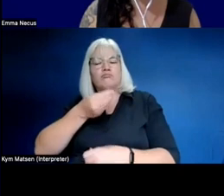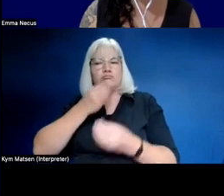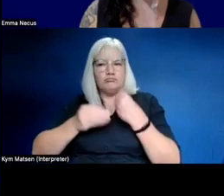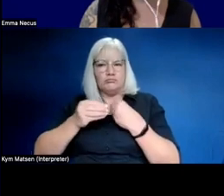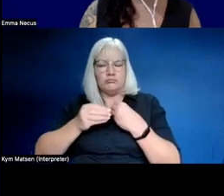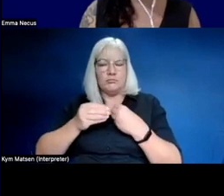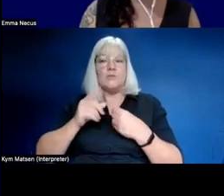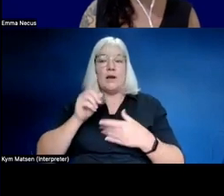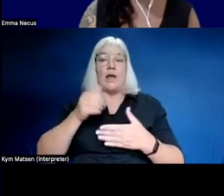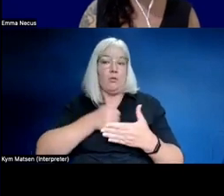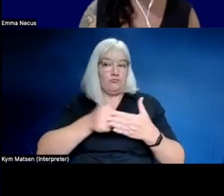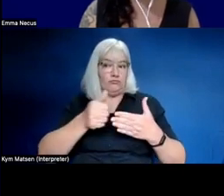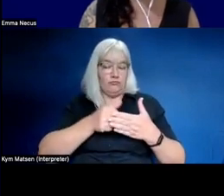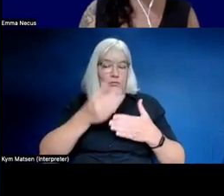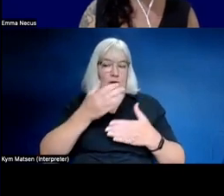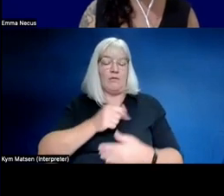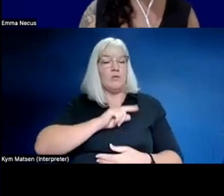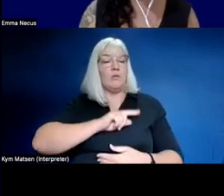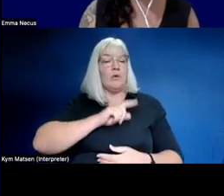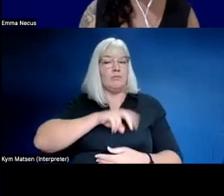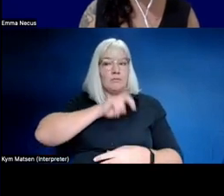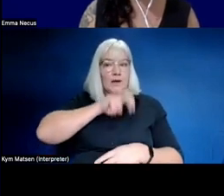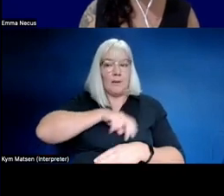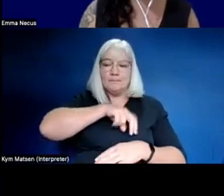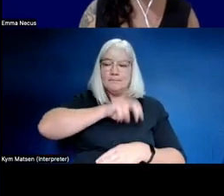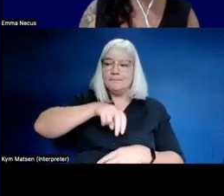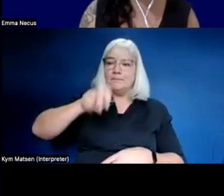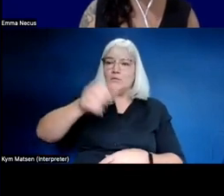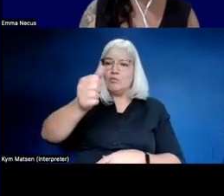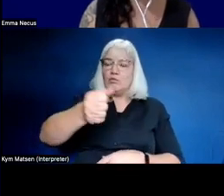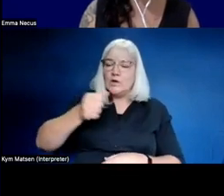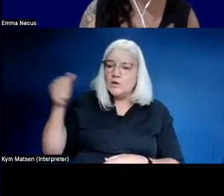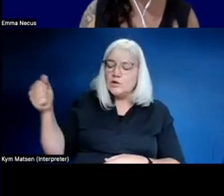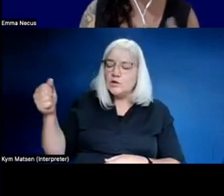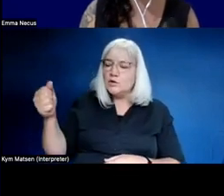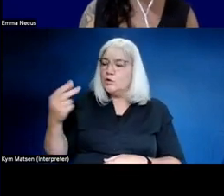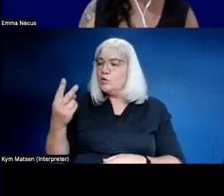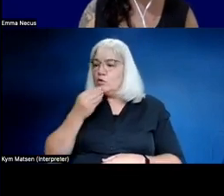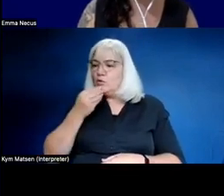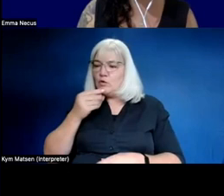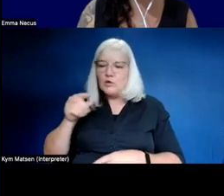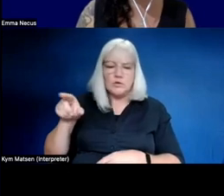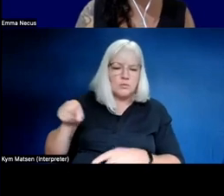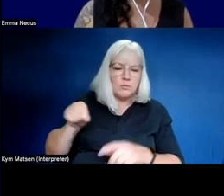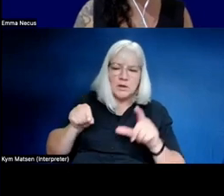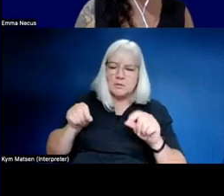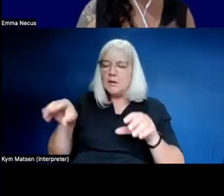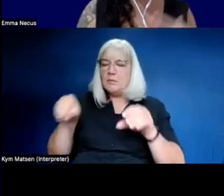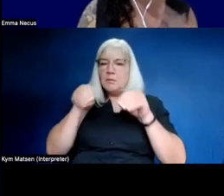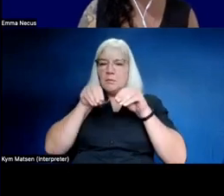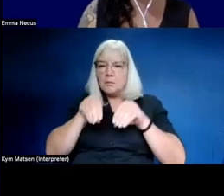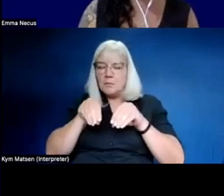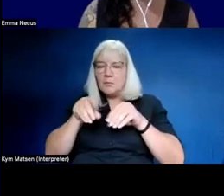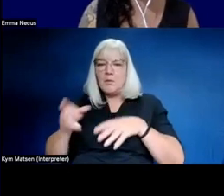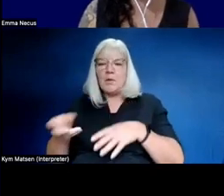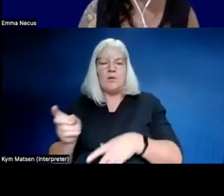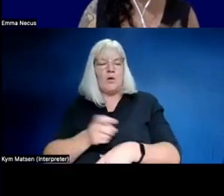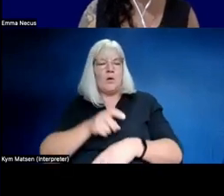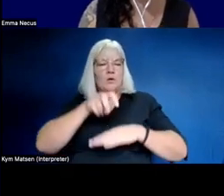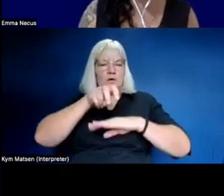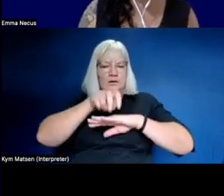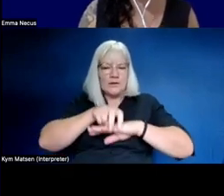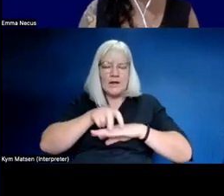2 foods. We go sit down with the same cup and the same spoon and the same strategies for a mealtime at home. And this helps her feel safe